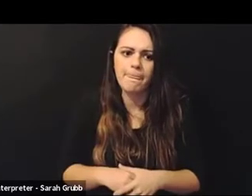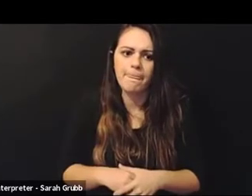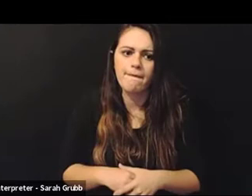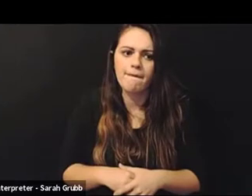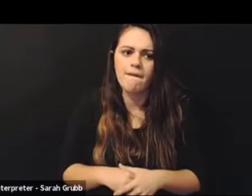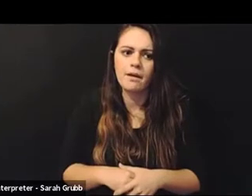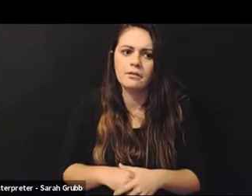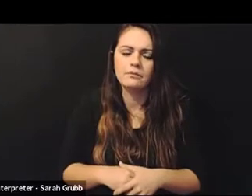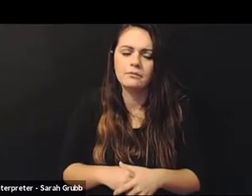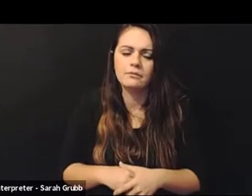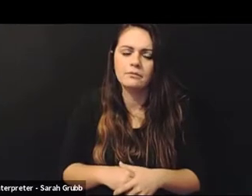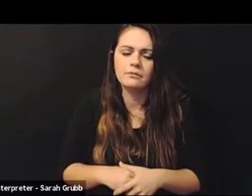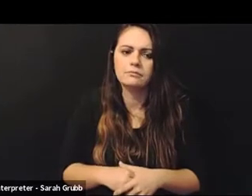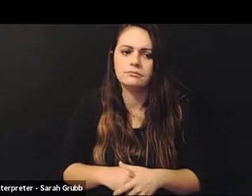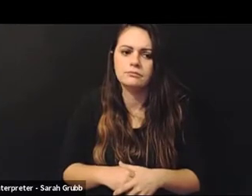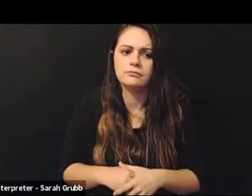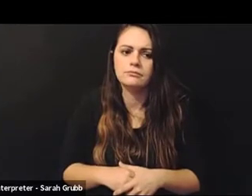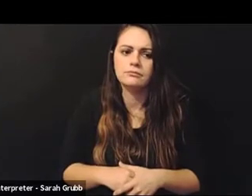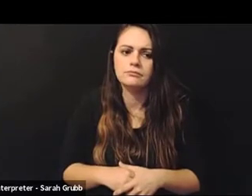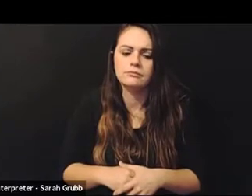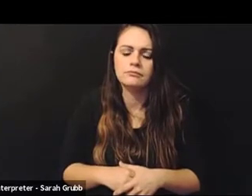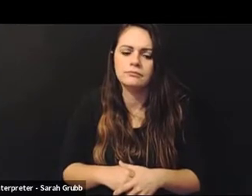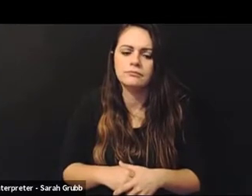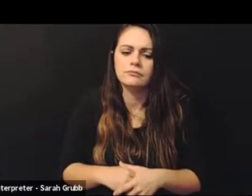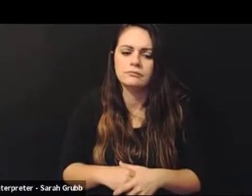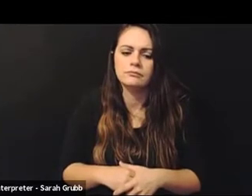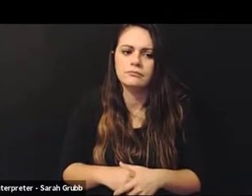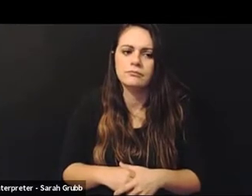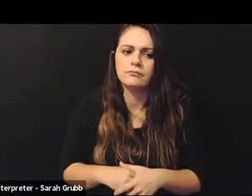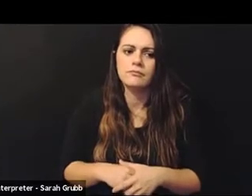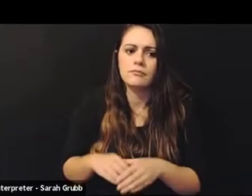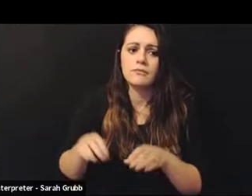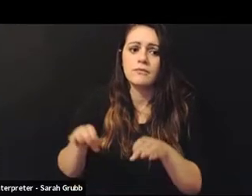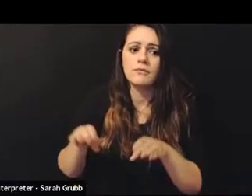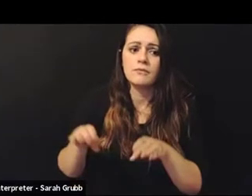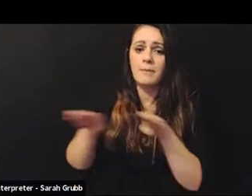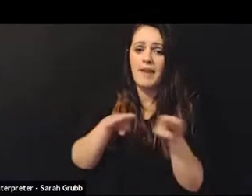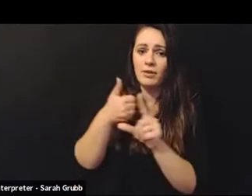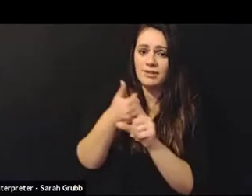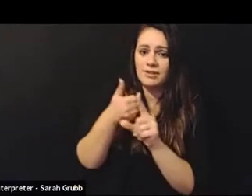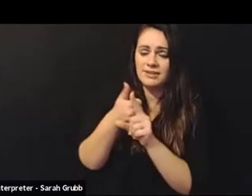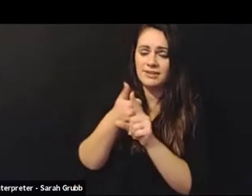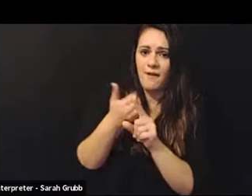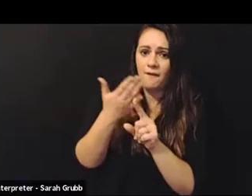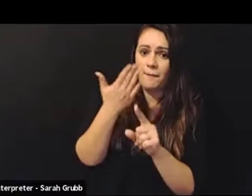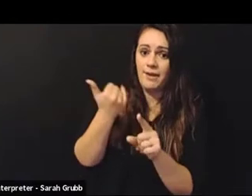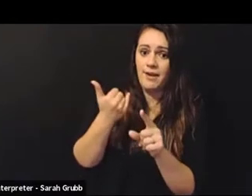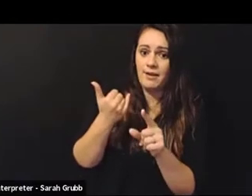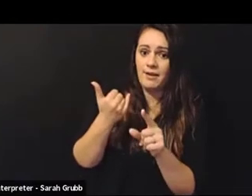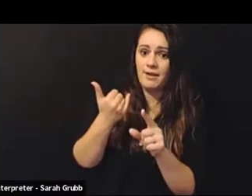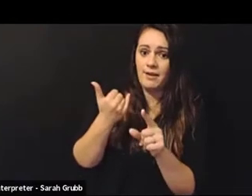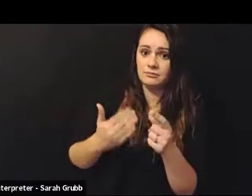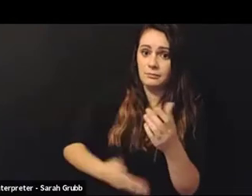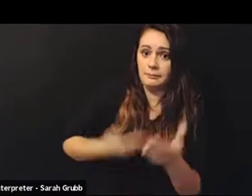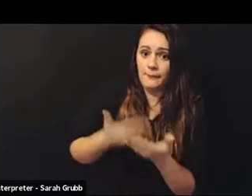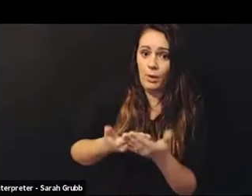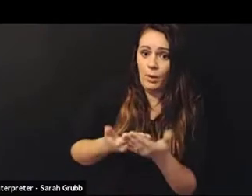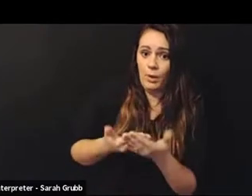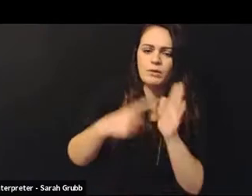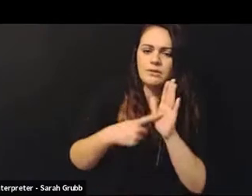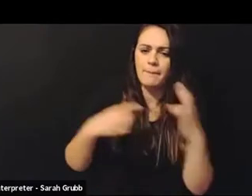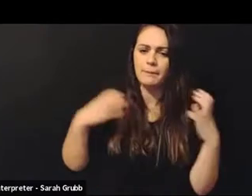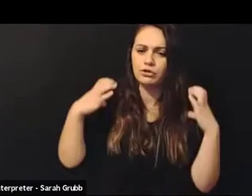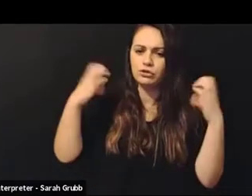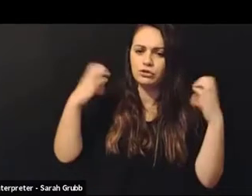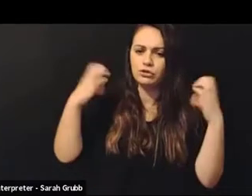specifically thinking about whether there's the behavior is etiology specific, such as with charge syndrome, but also